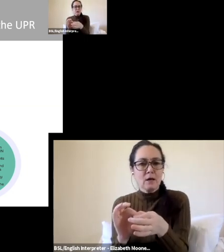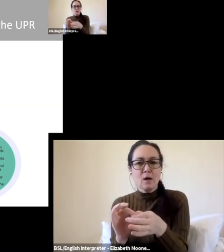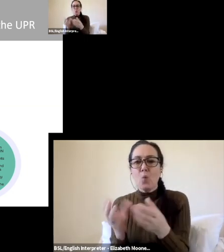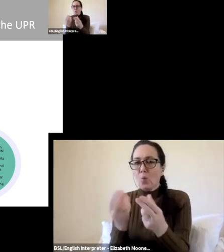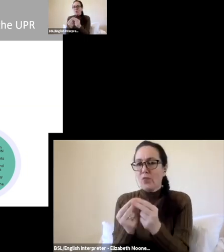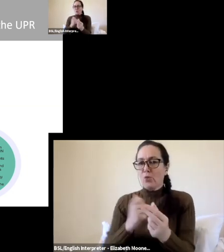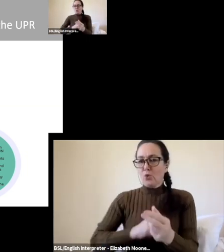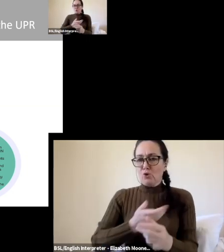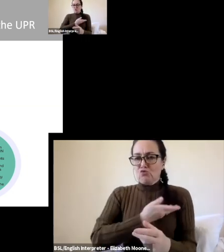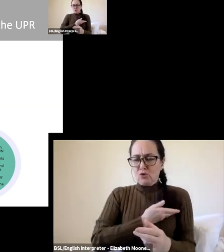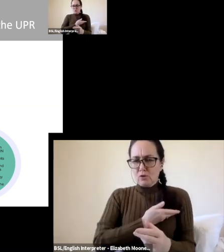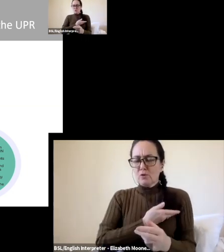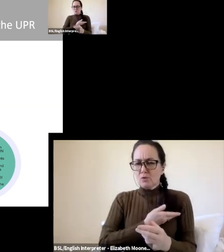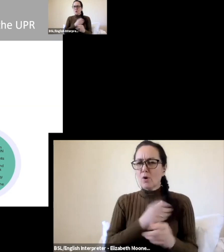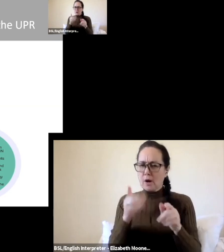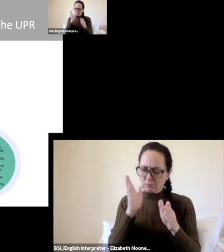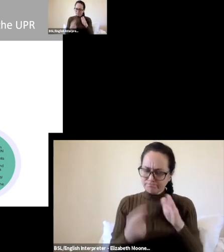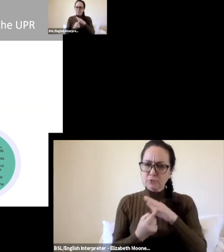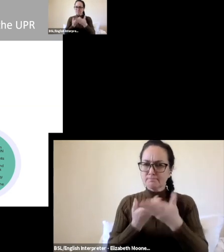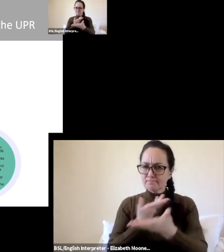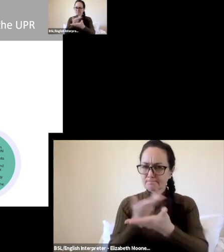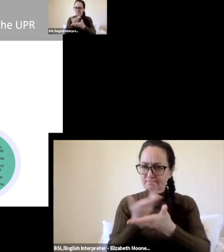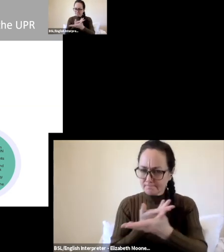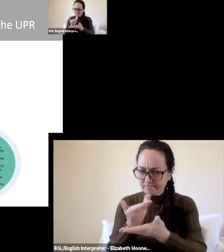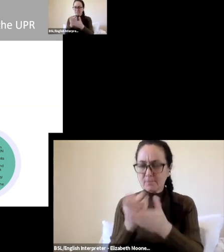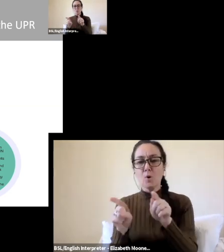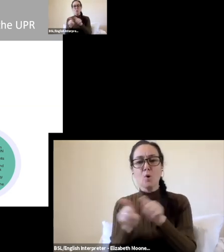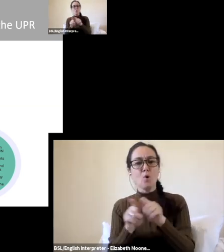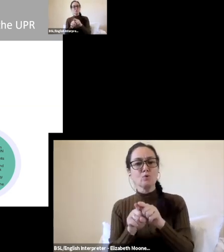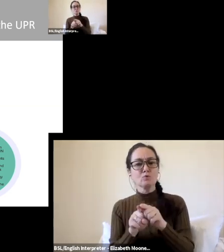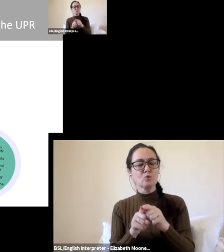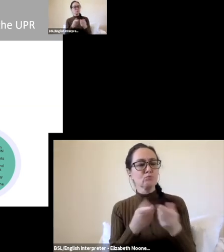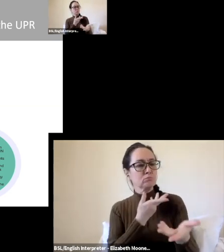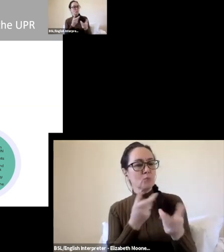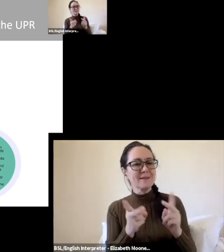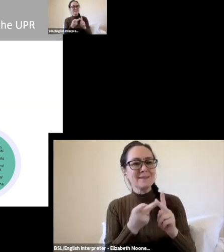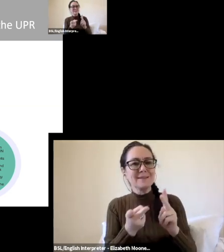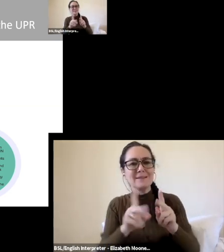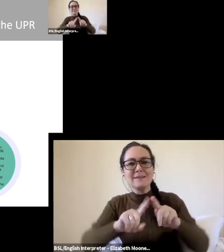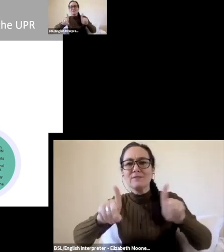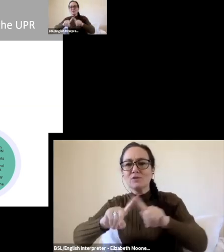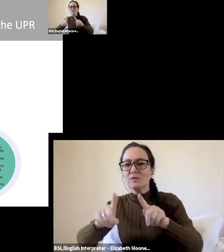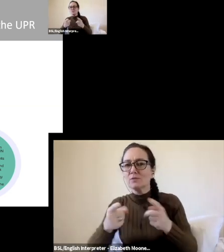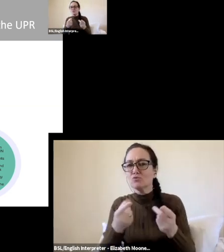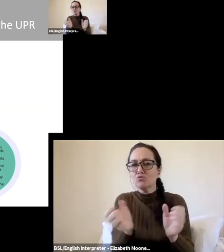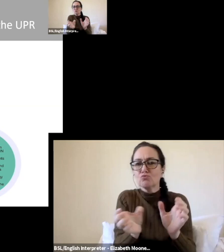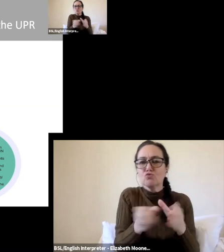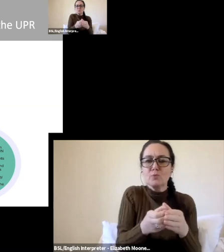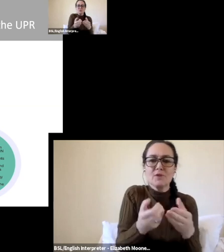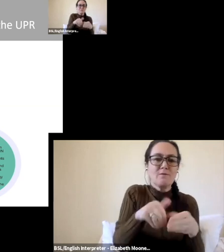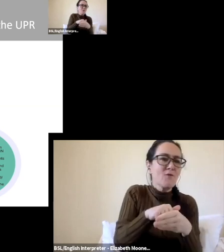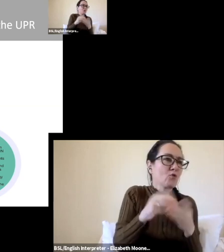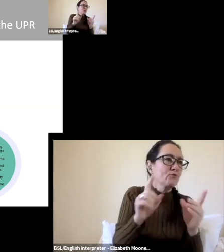area, and to have also consultations between different actors. That means that it could be interesting to